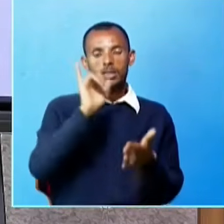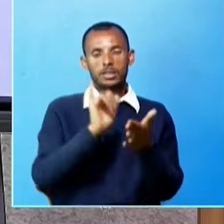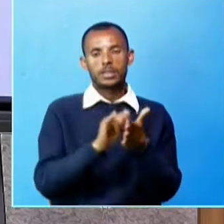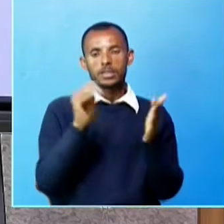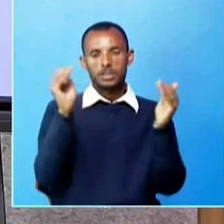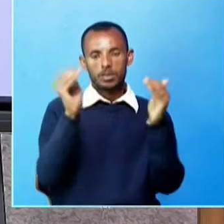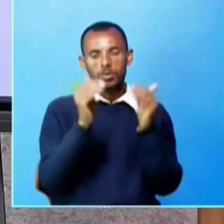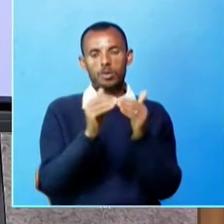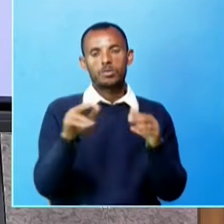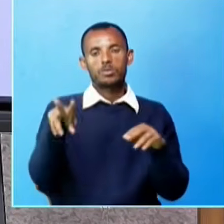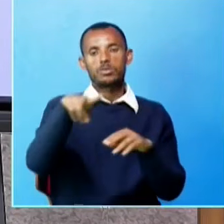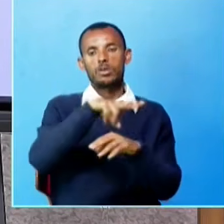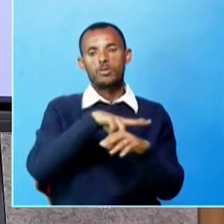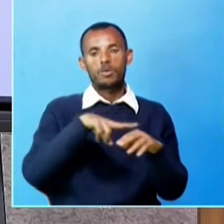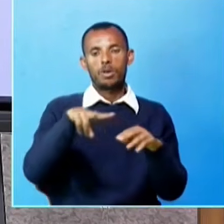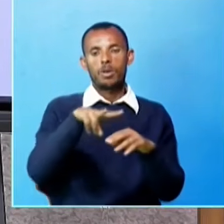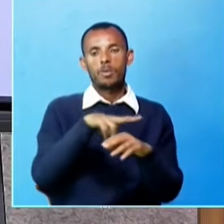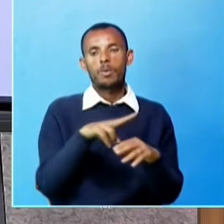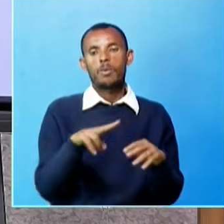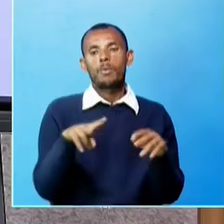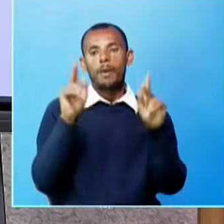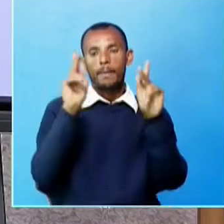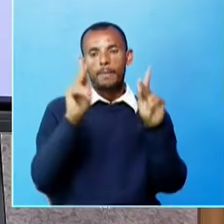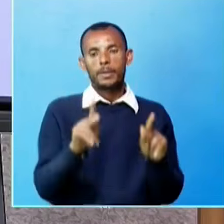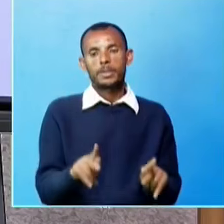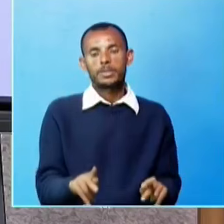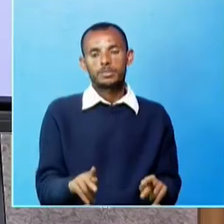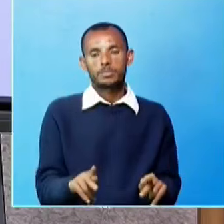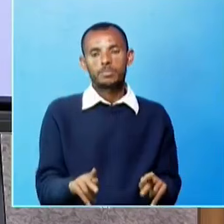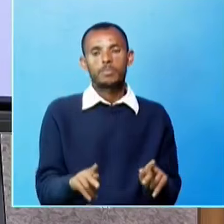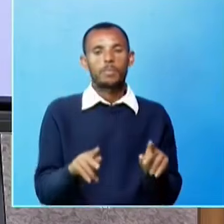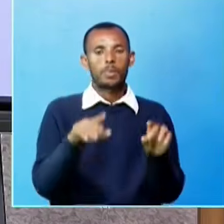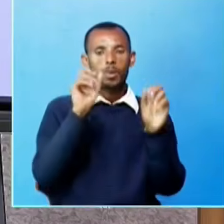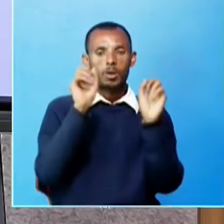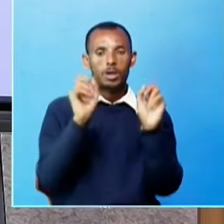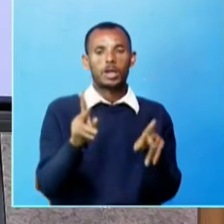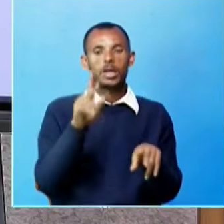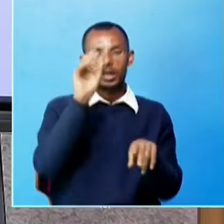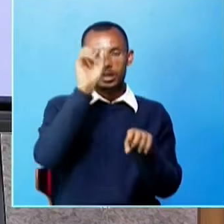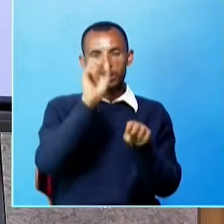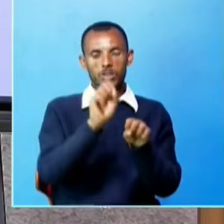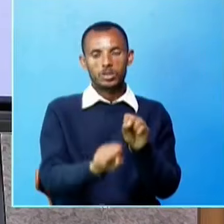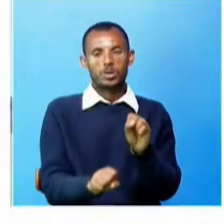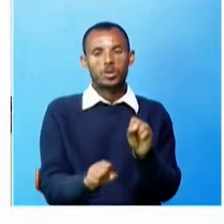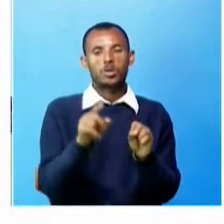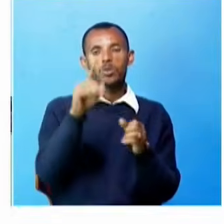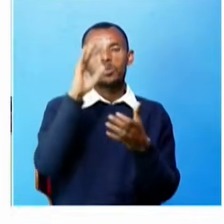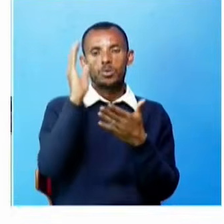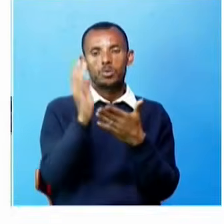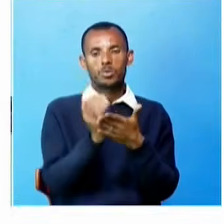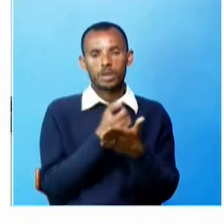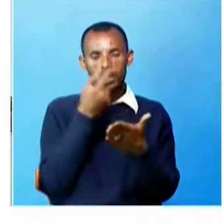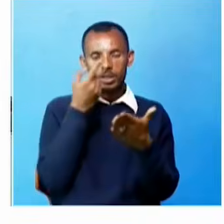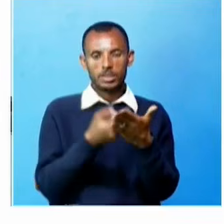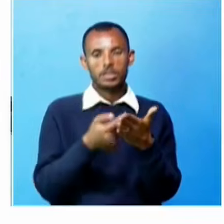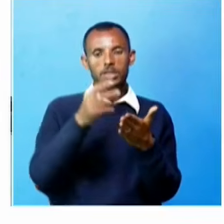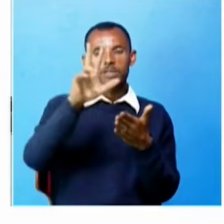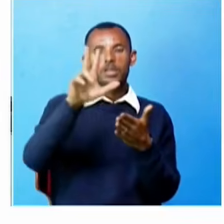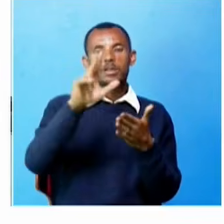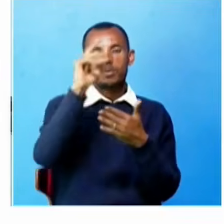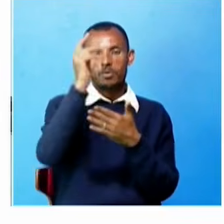the volume of a prism. Okay, so you need to take these three